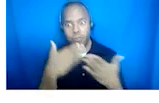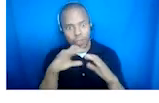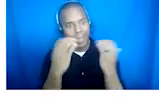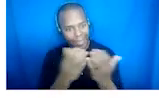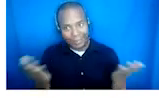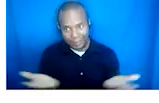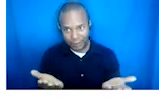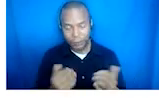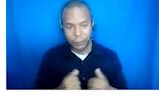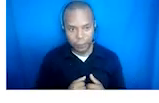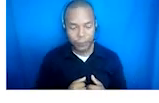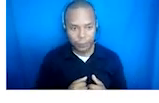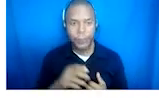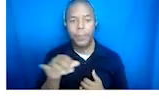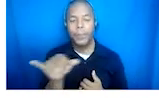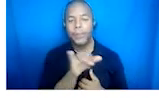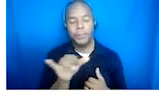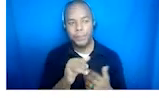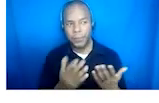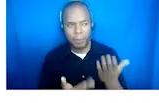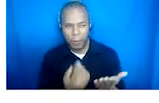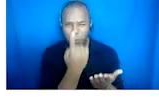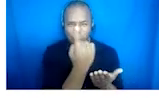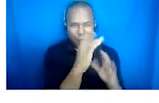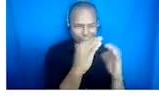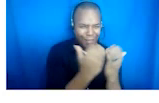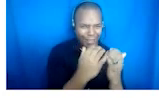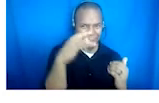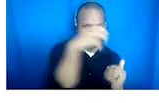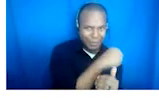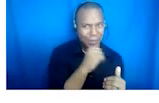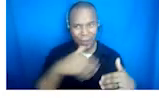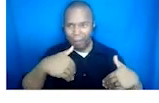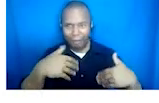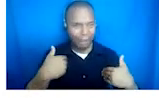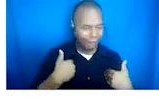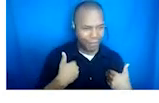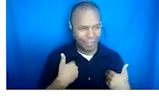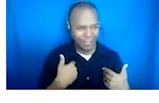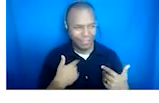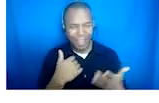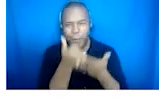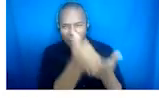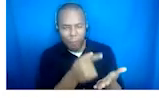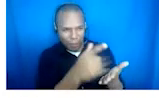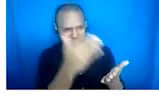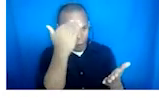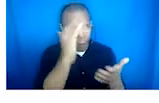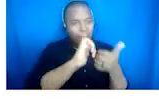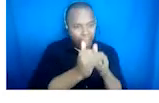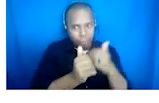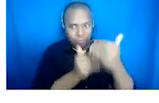help students get that one missing piece that they may need to get on their way?